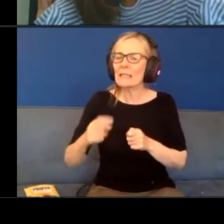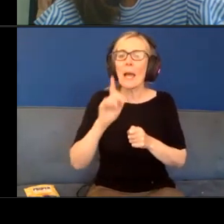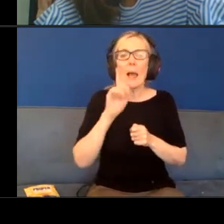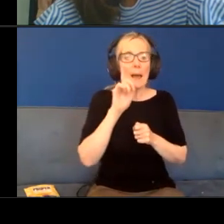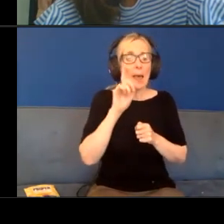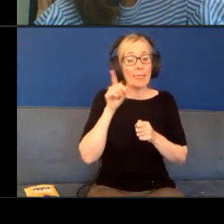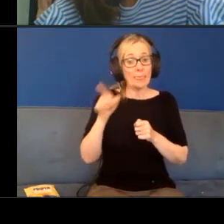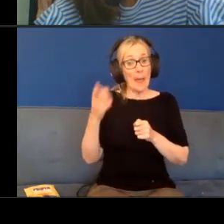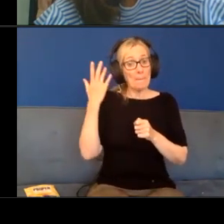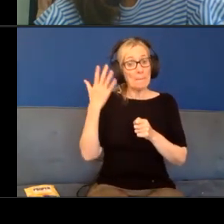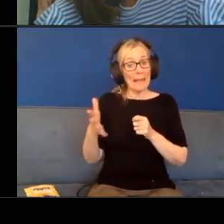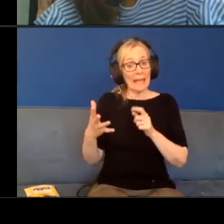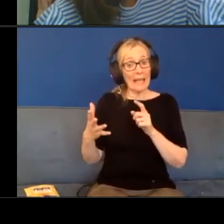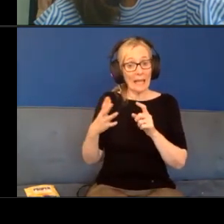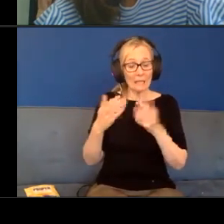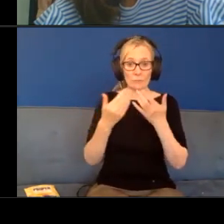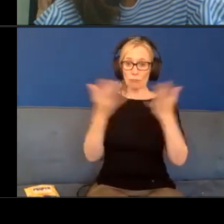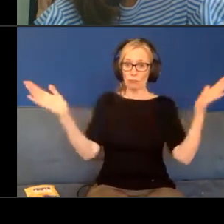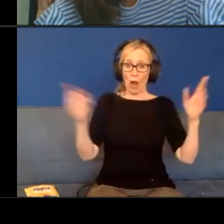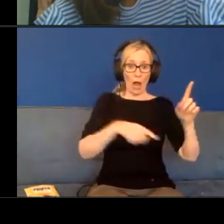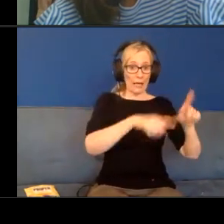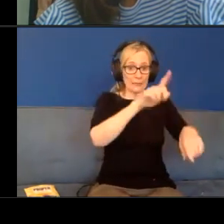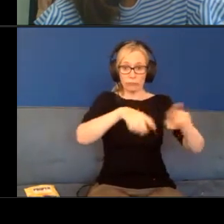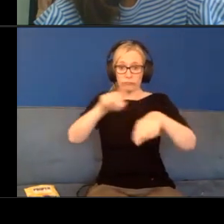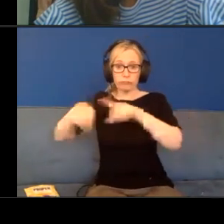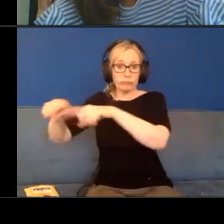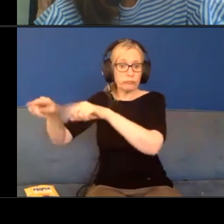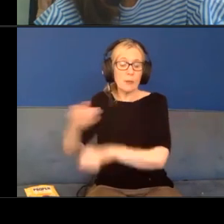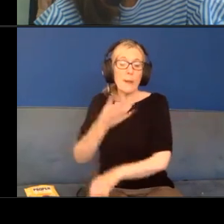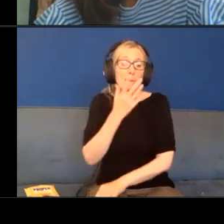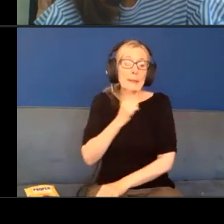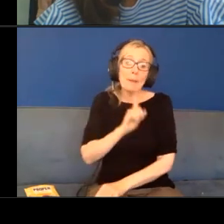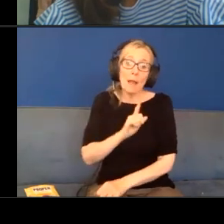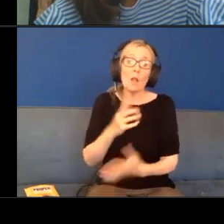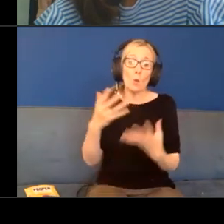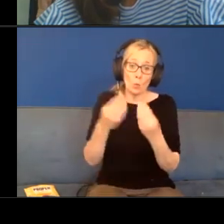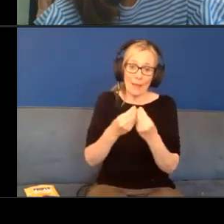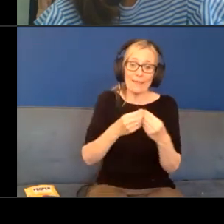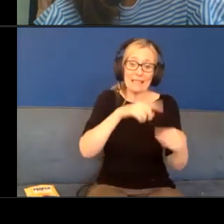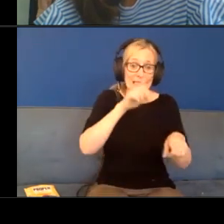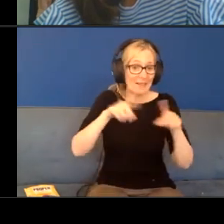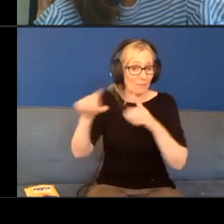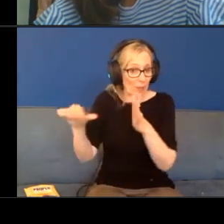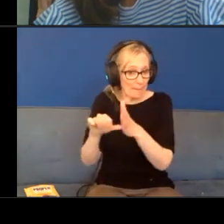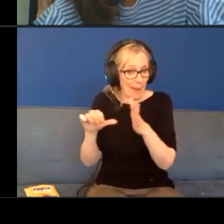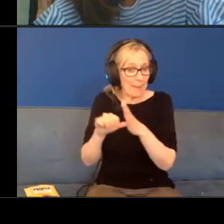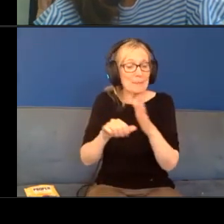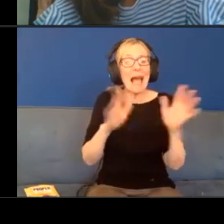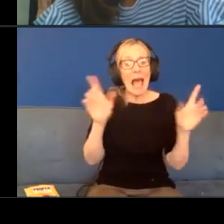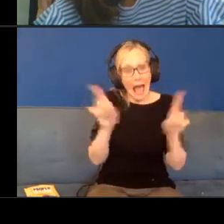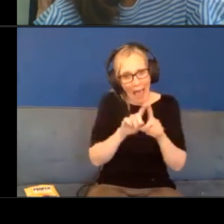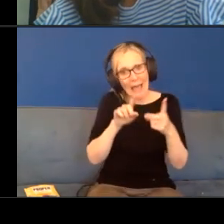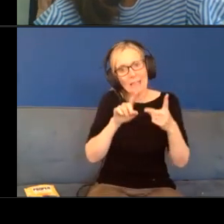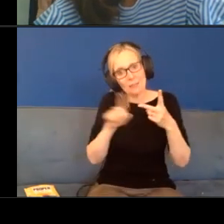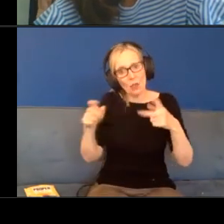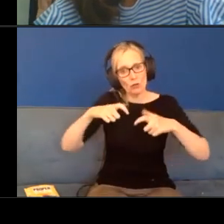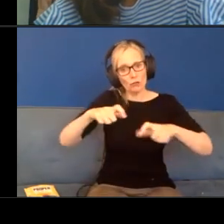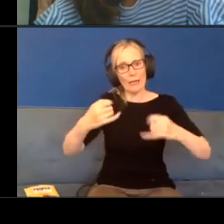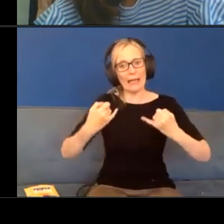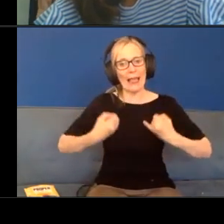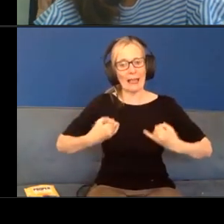reach a wide variety of people with different impairments and chronic illnesses and things like that. I think